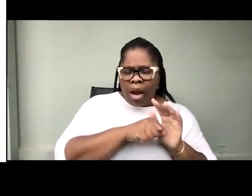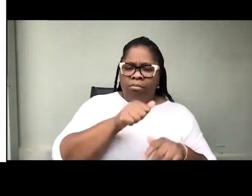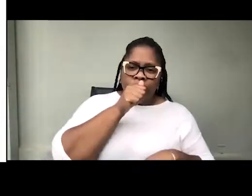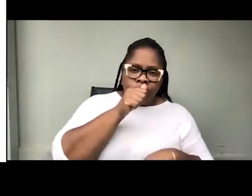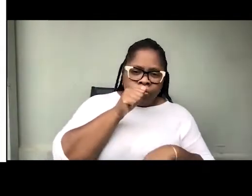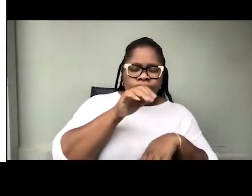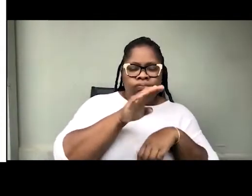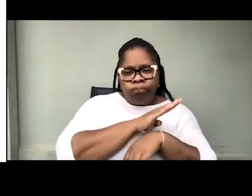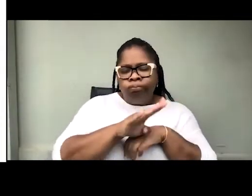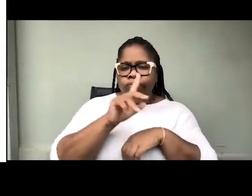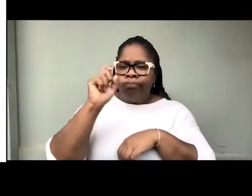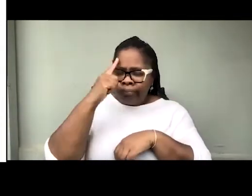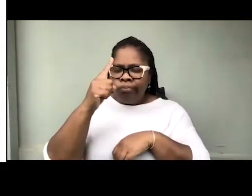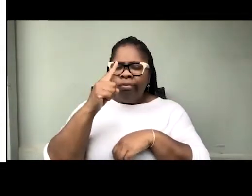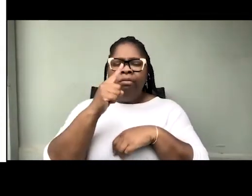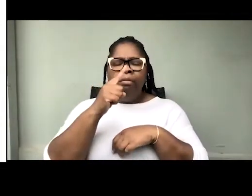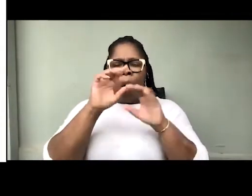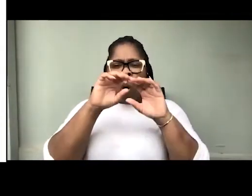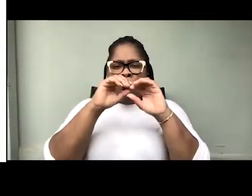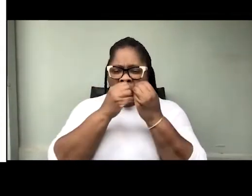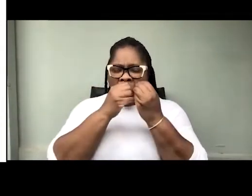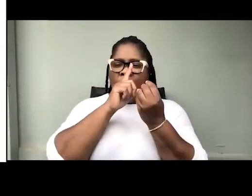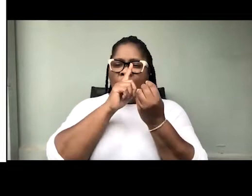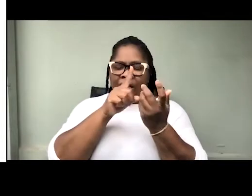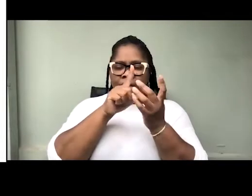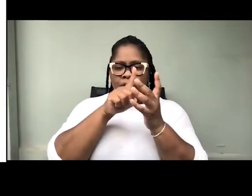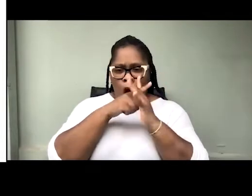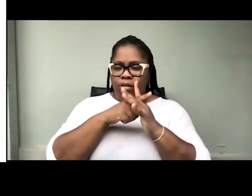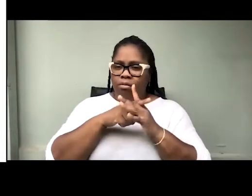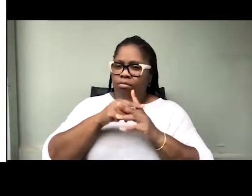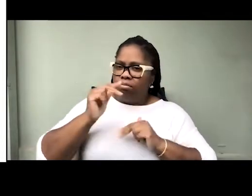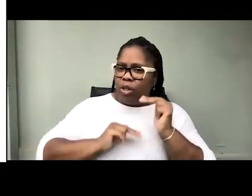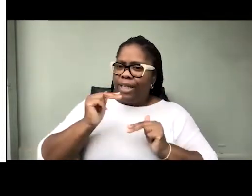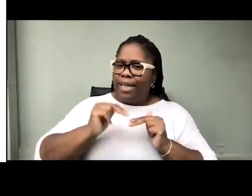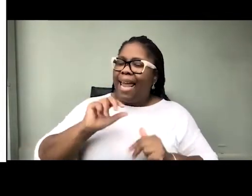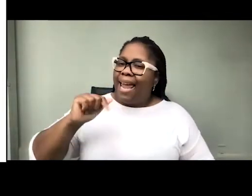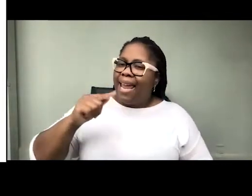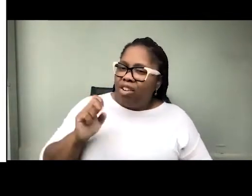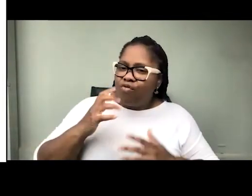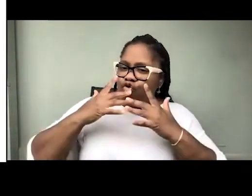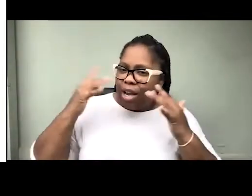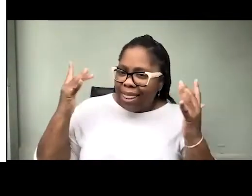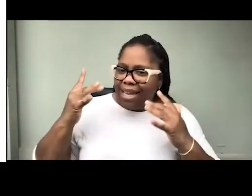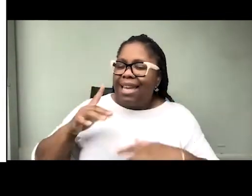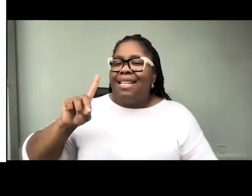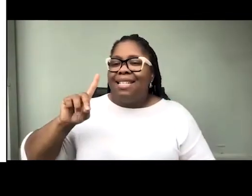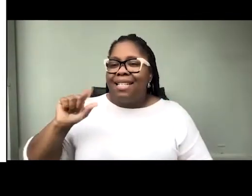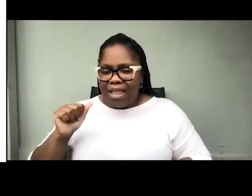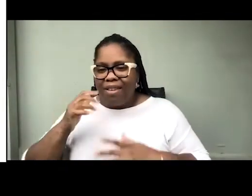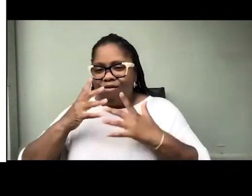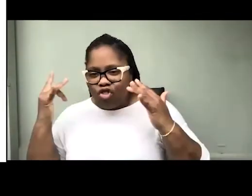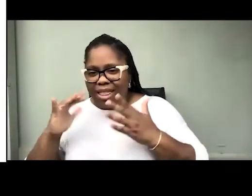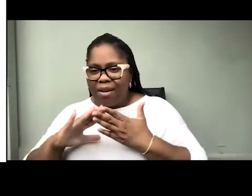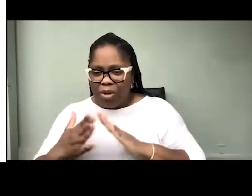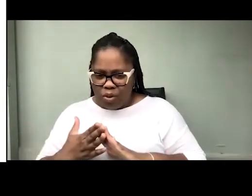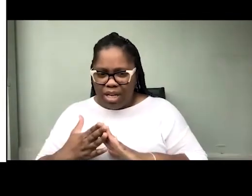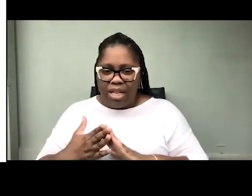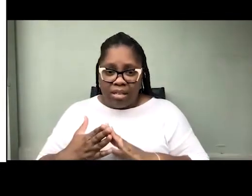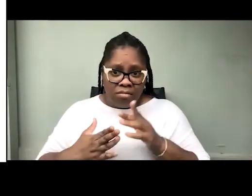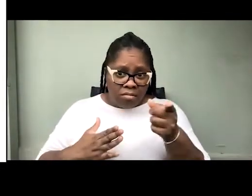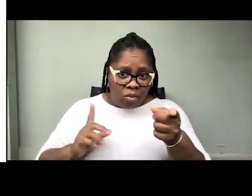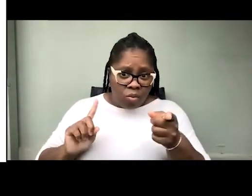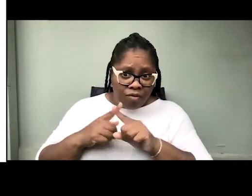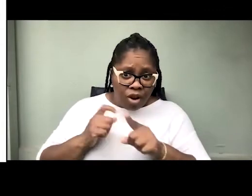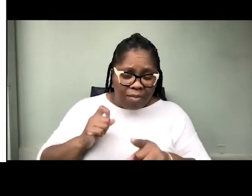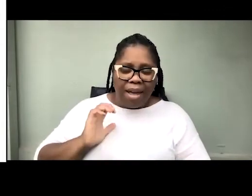philanthropic organizations to really start building age-friendly environments and disability-friendly communities. You can get this on